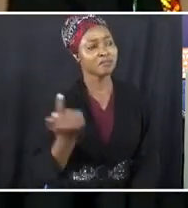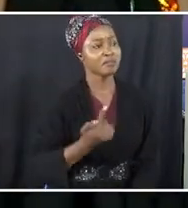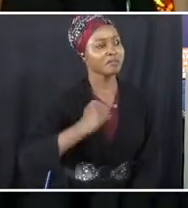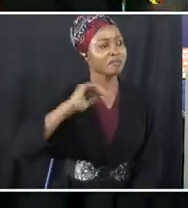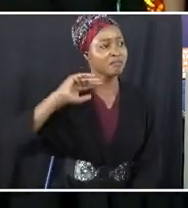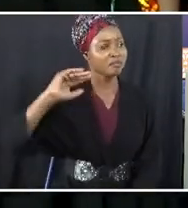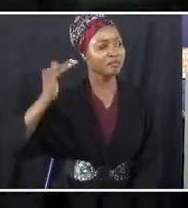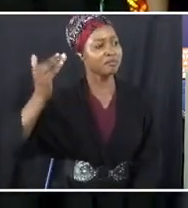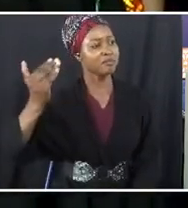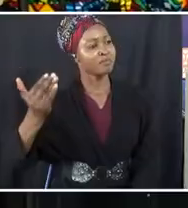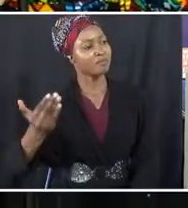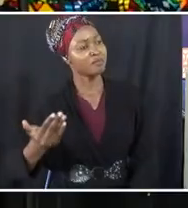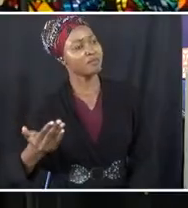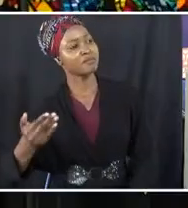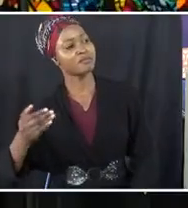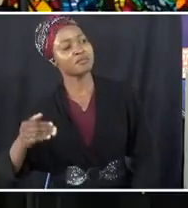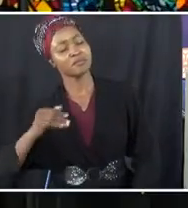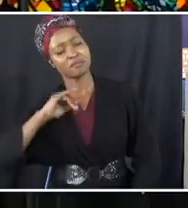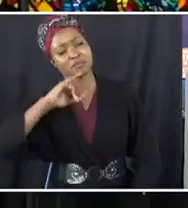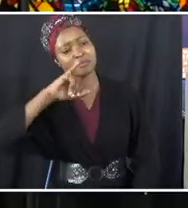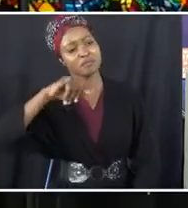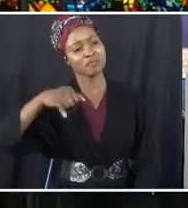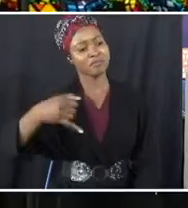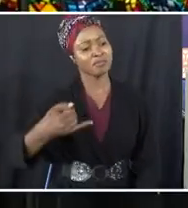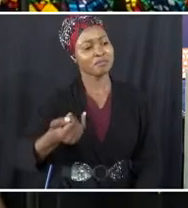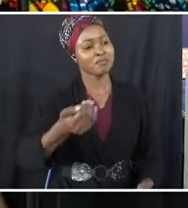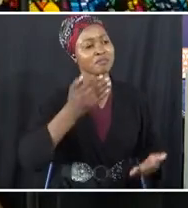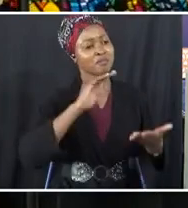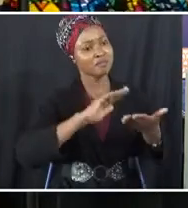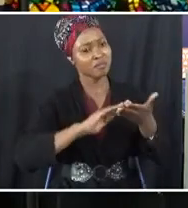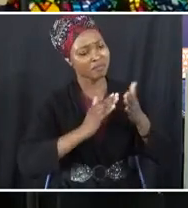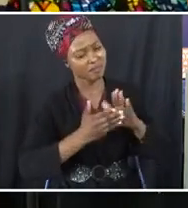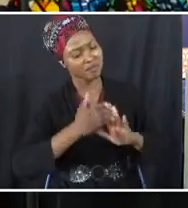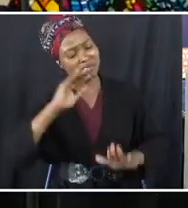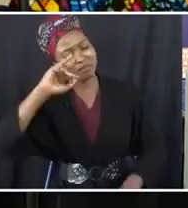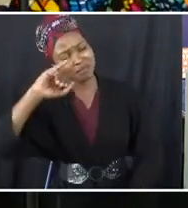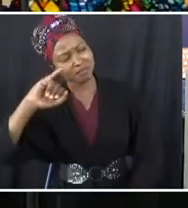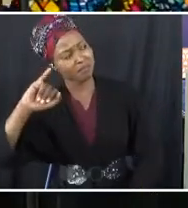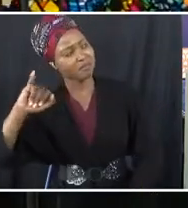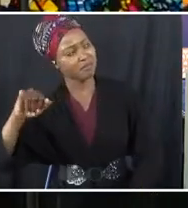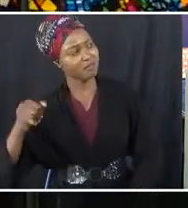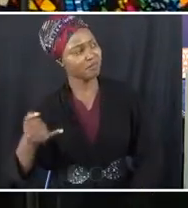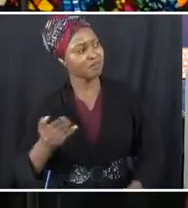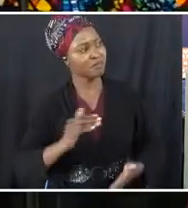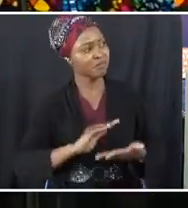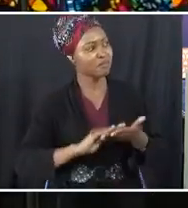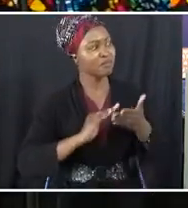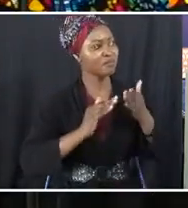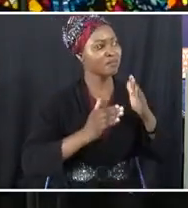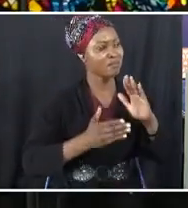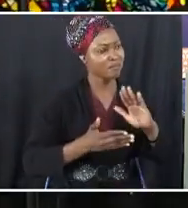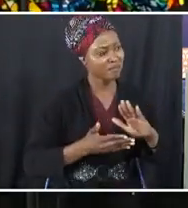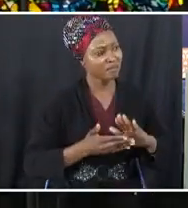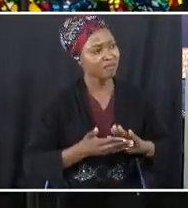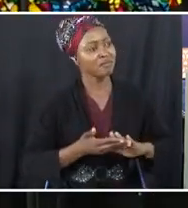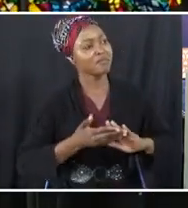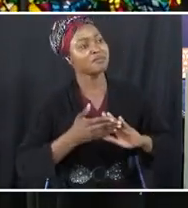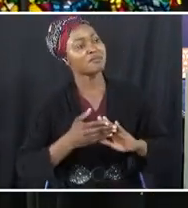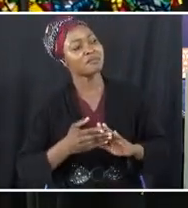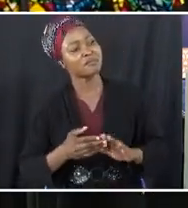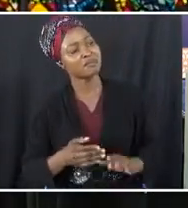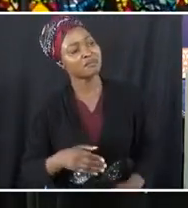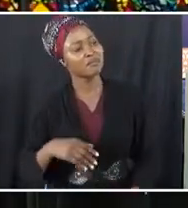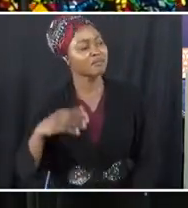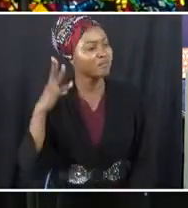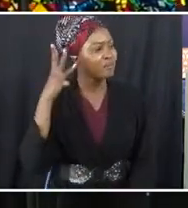hill. Jerusalem, Jerusalem.